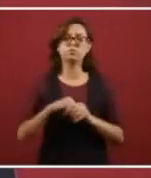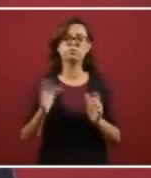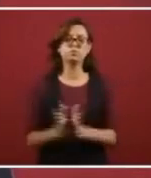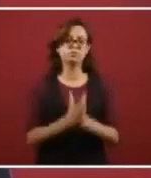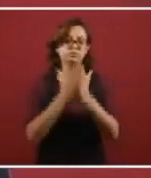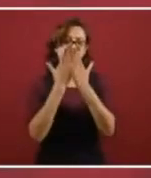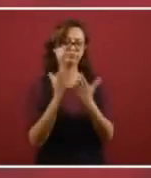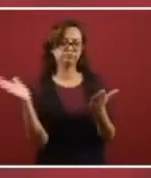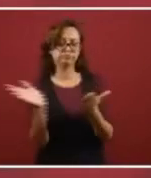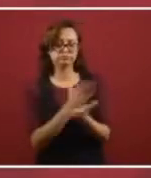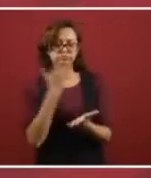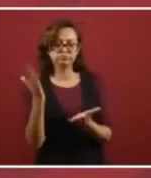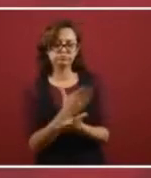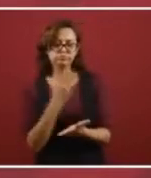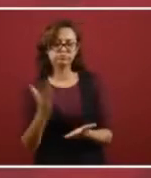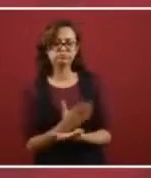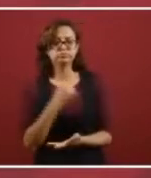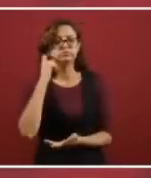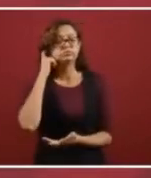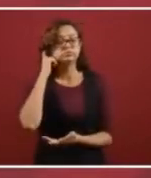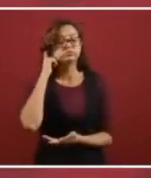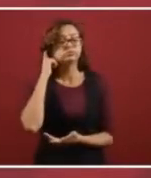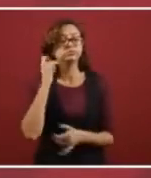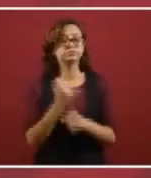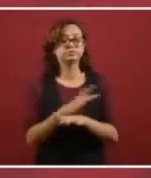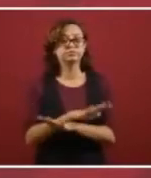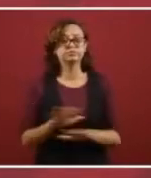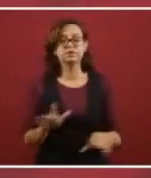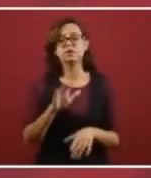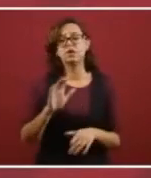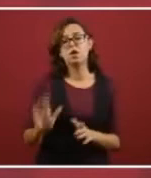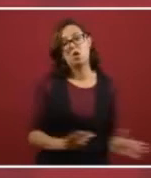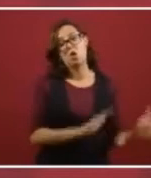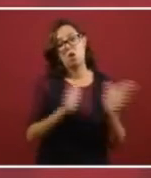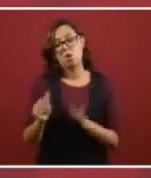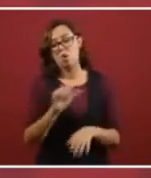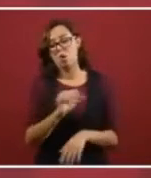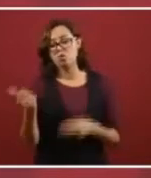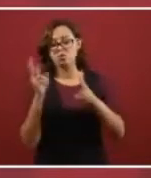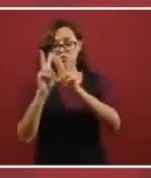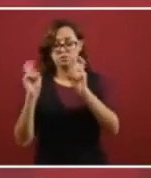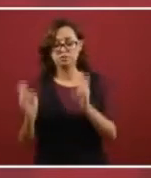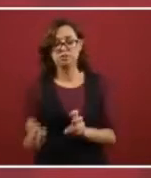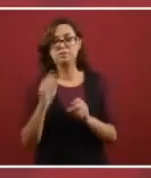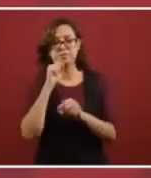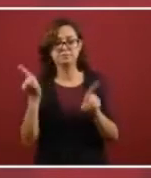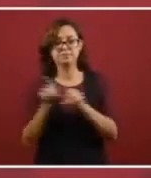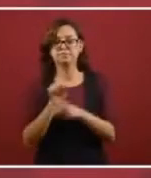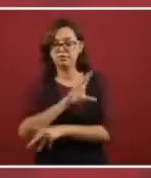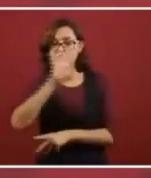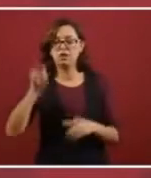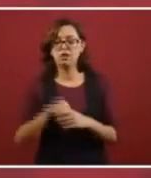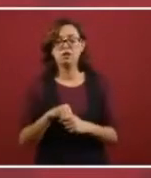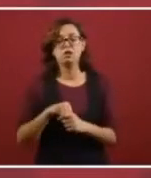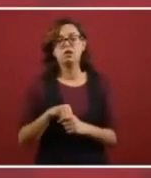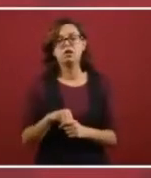chapter and it economically there's another chapter